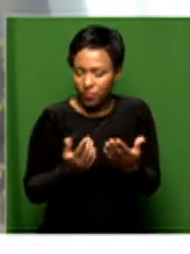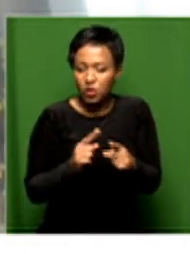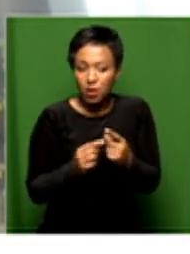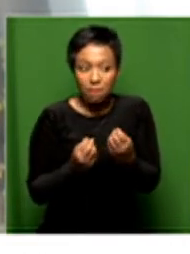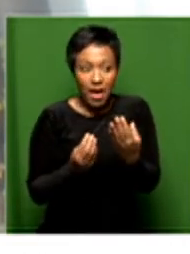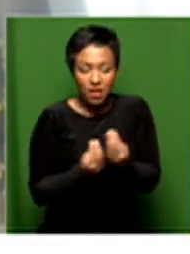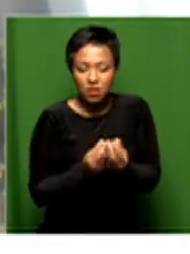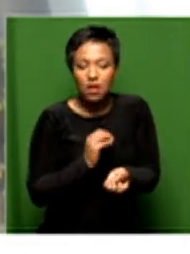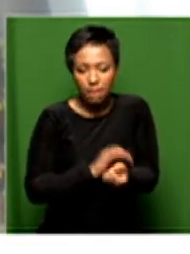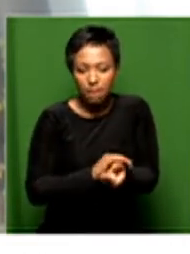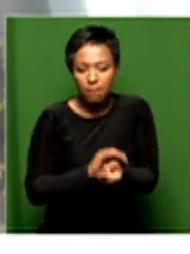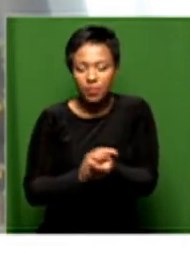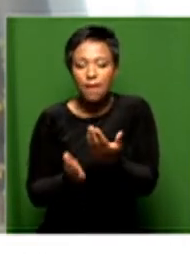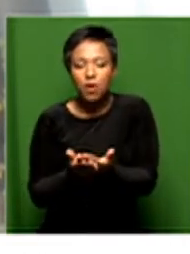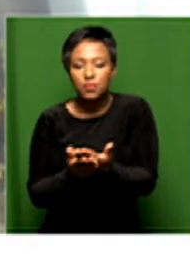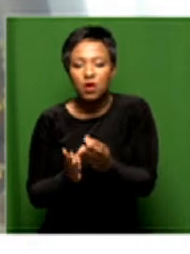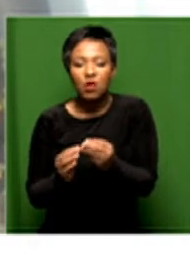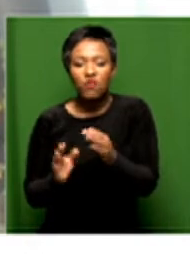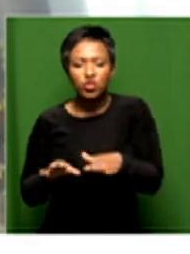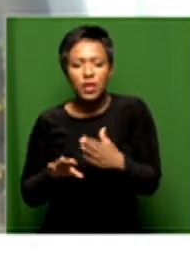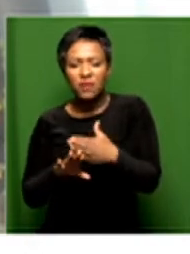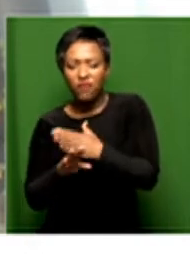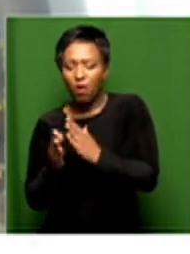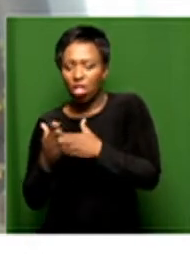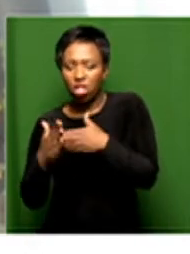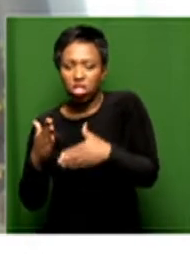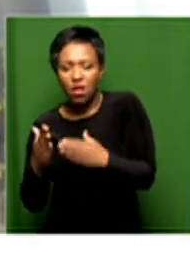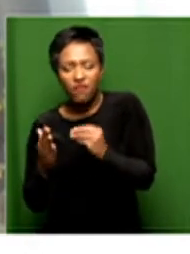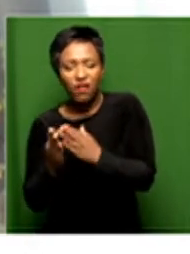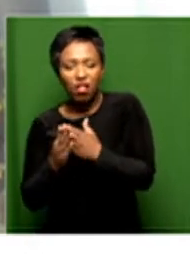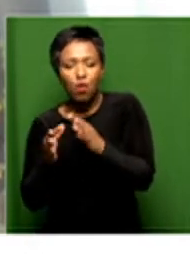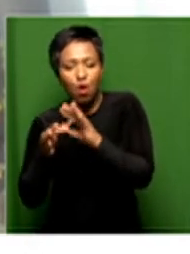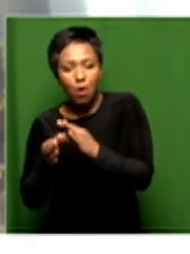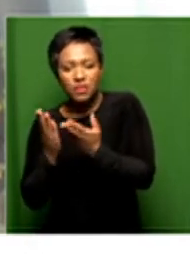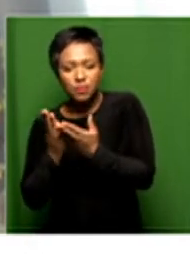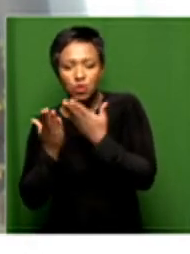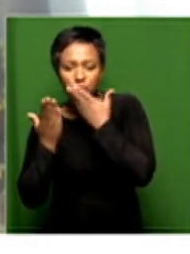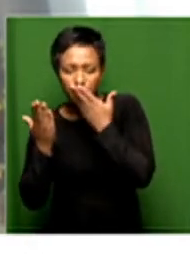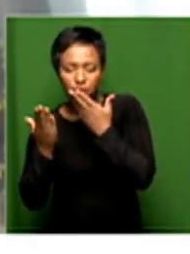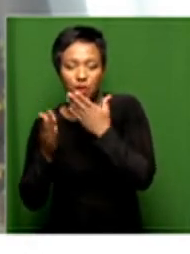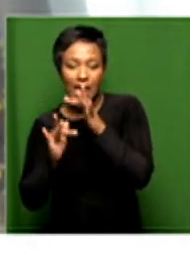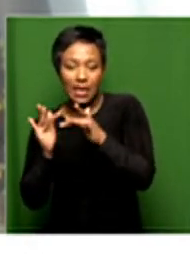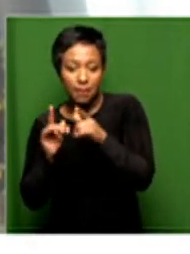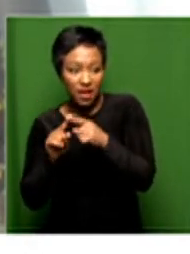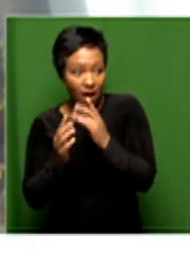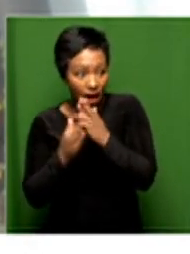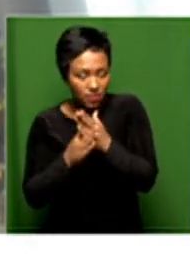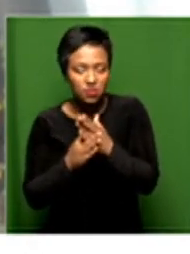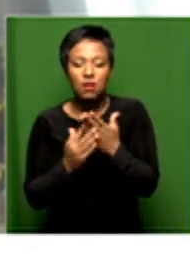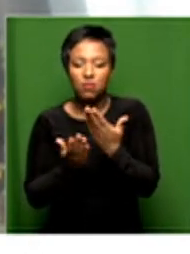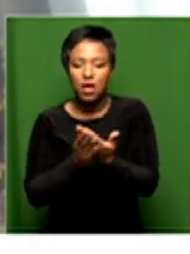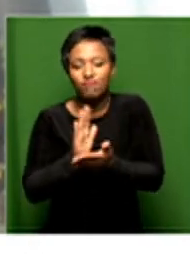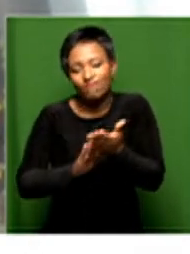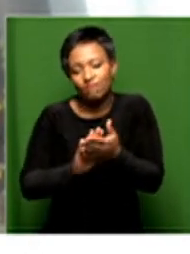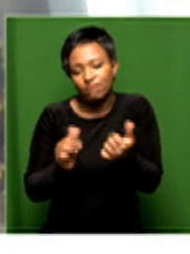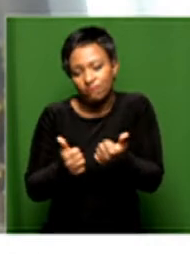possible to children who don't have access to internet in their homes or schools if they had similar access.